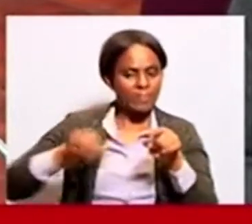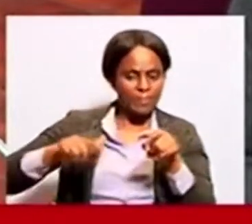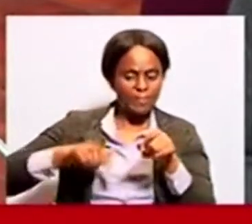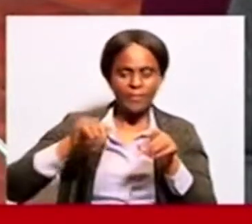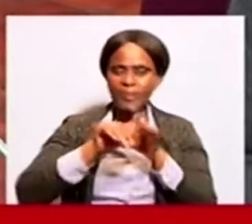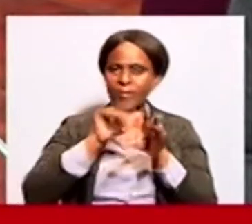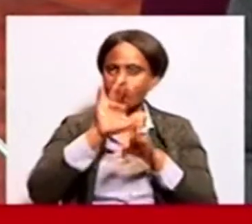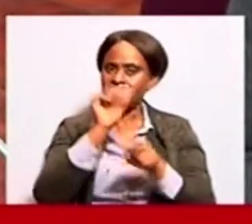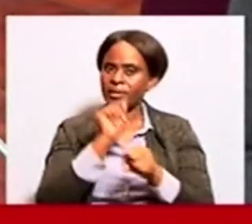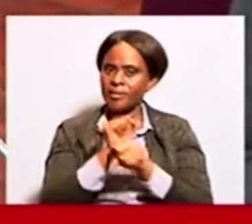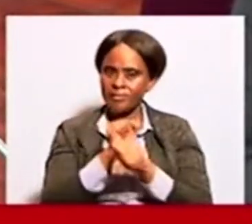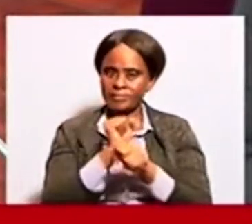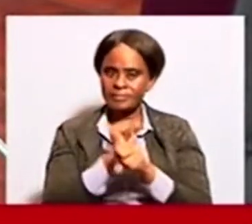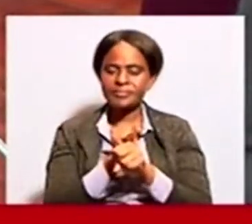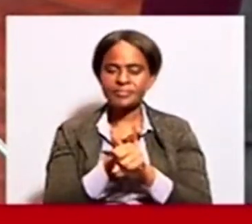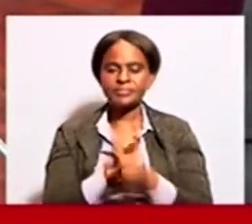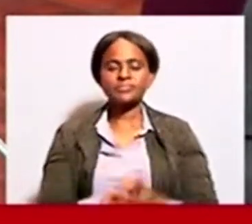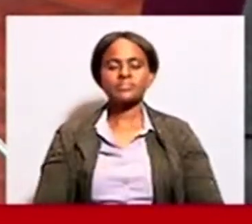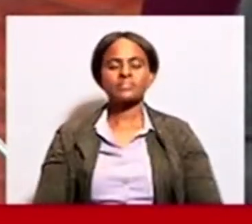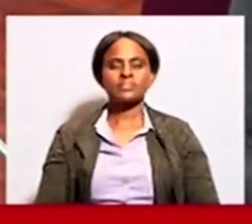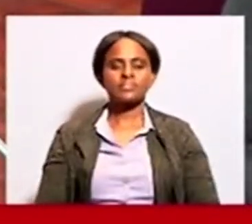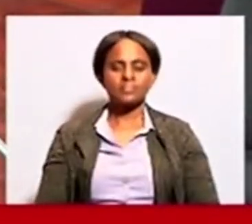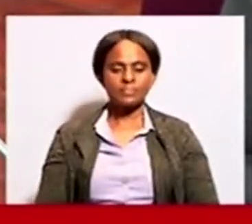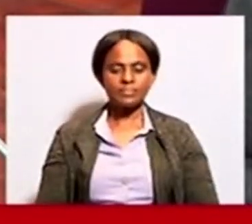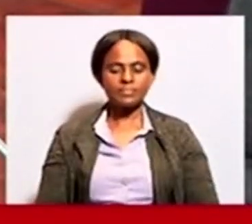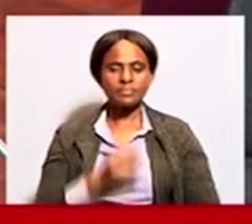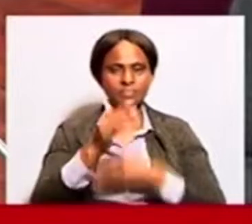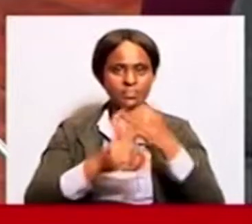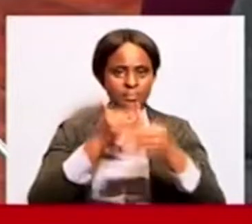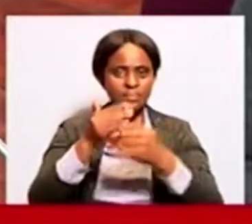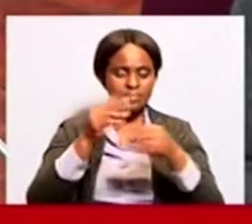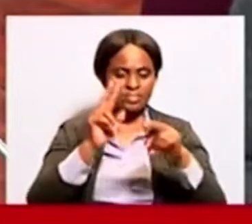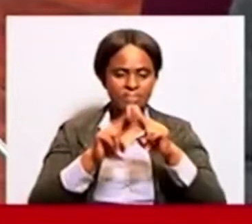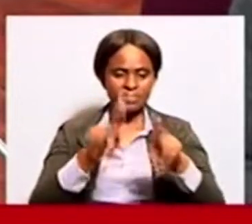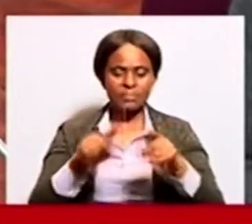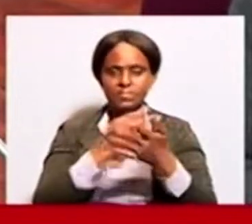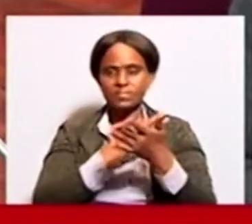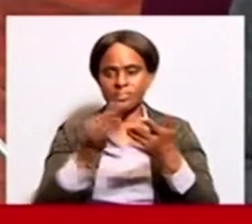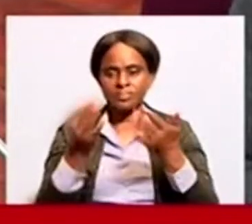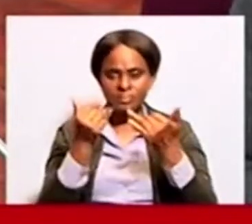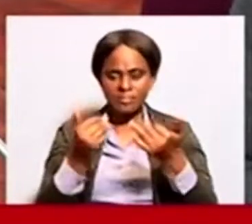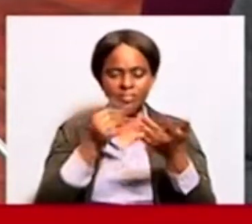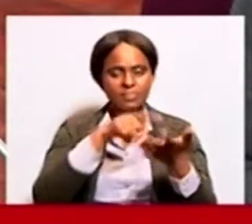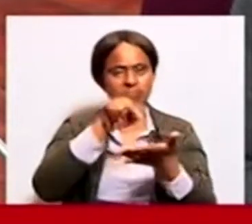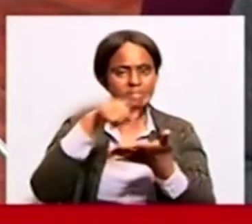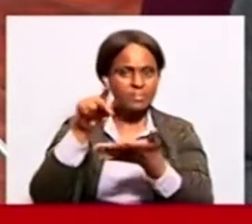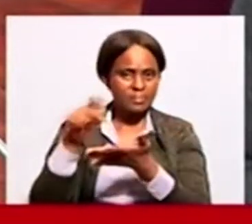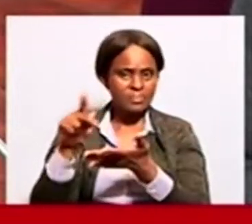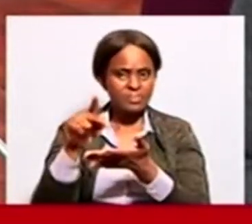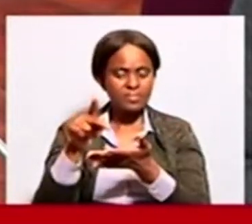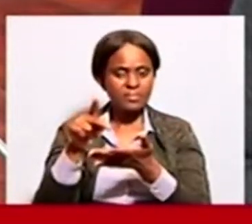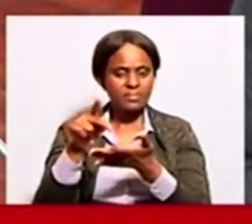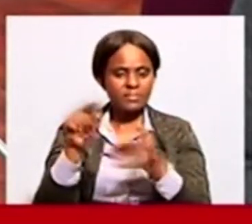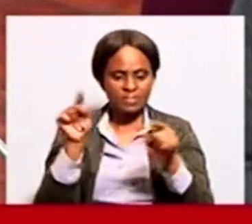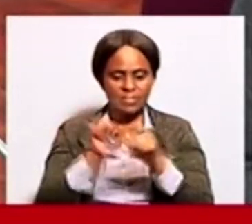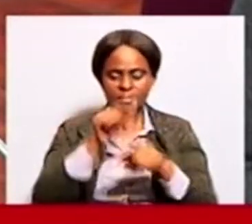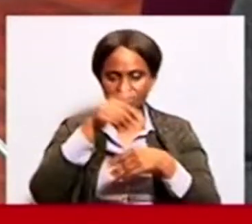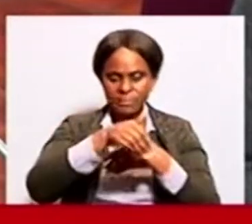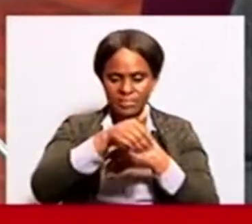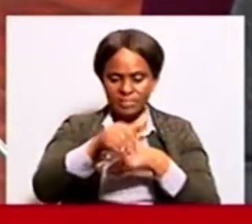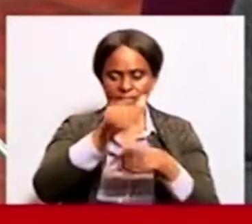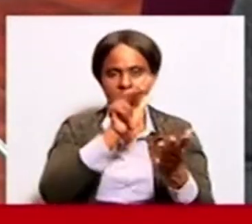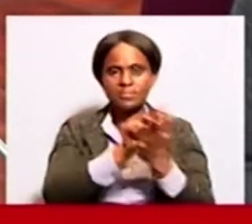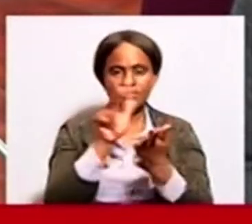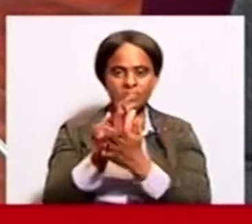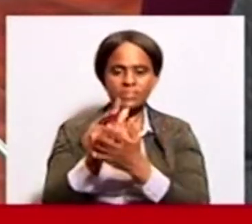of works. Next query, Chair, is failure to pay and enroll approved